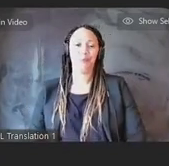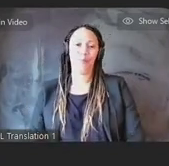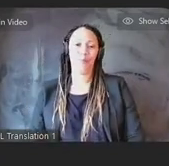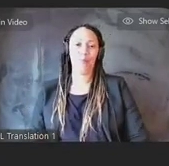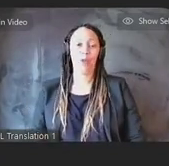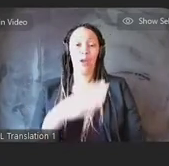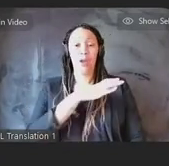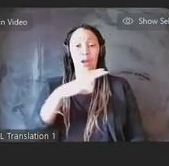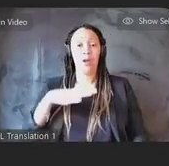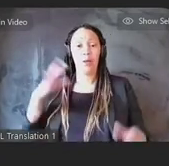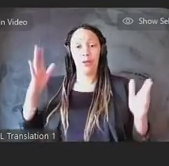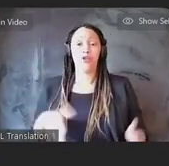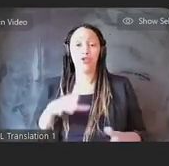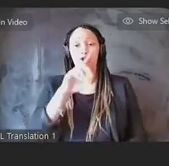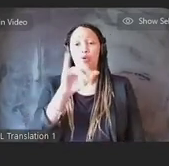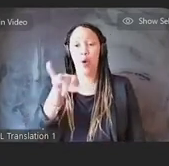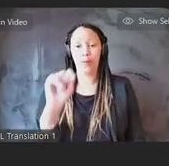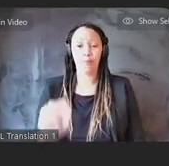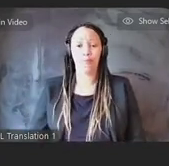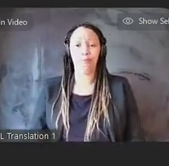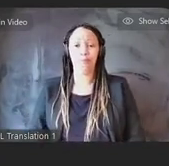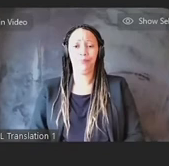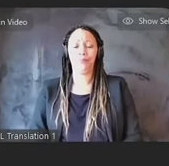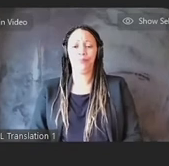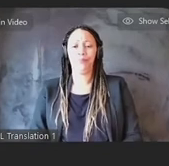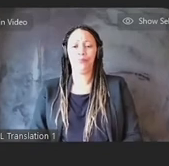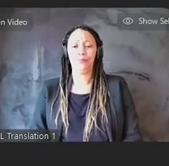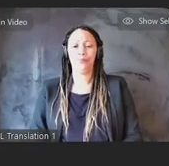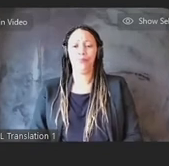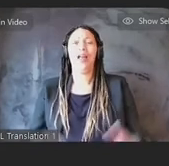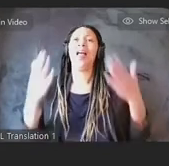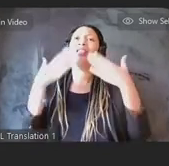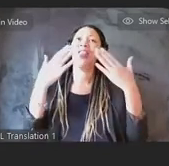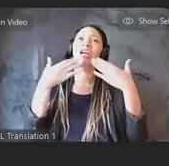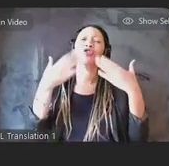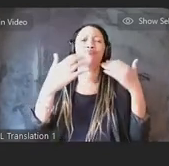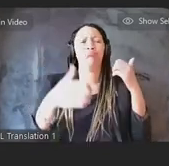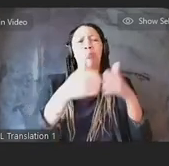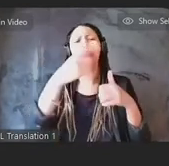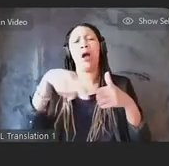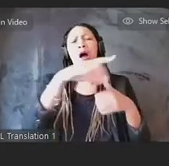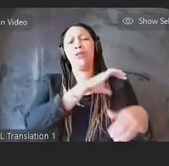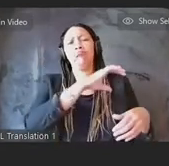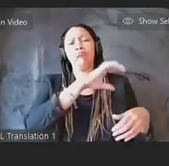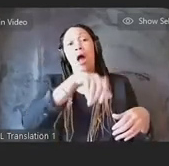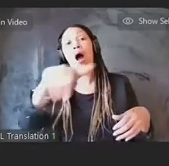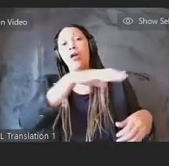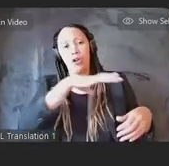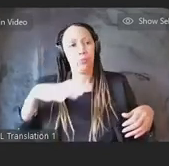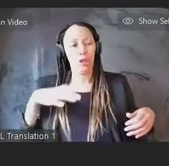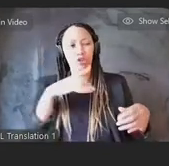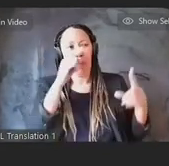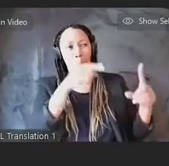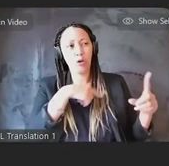Commissioner Dweck. Thank you. My fellow commissioners touched on most of the points and questions, but